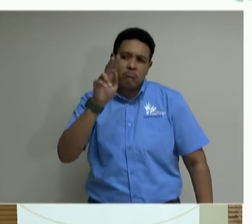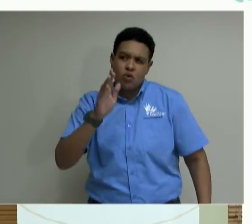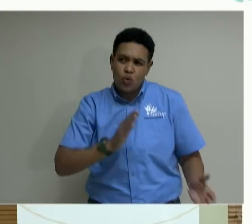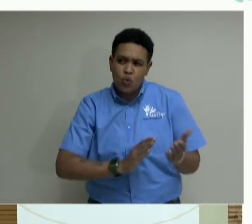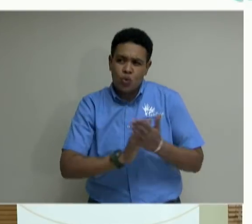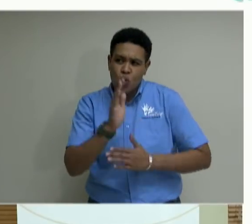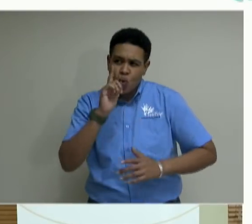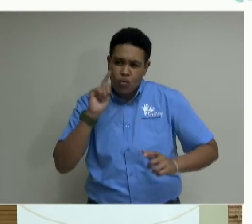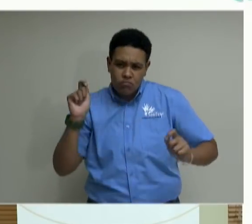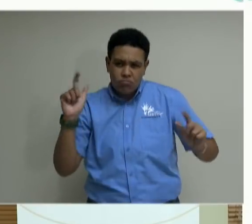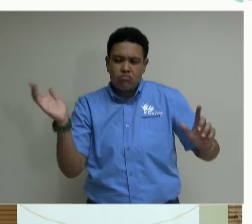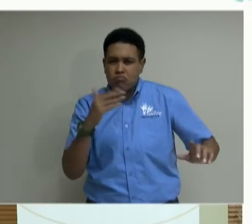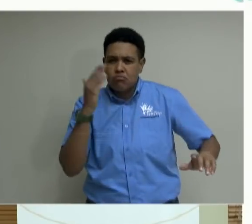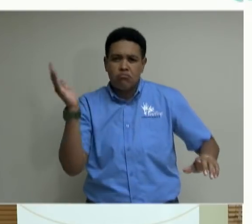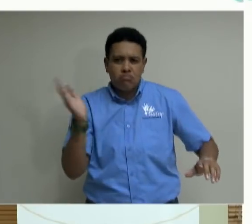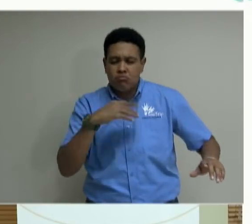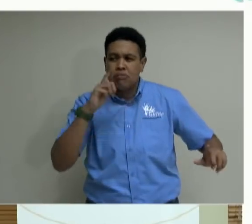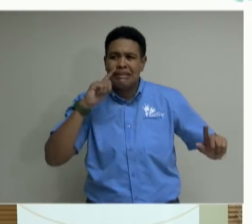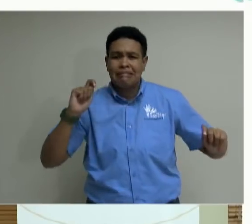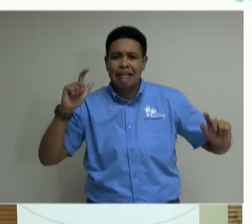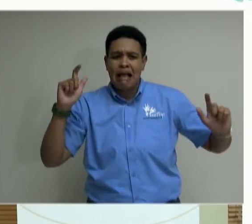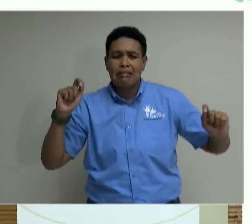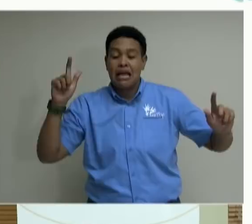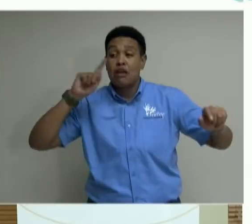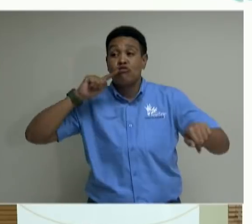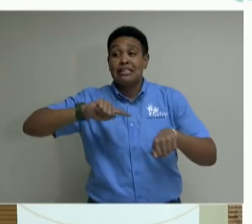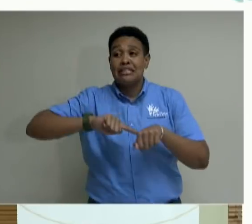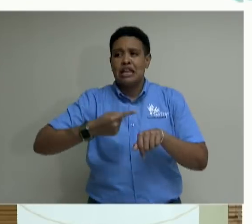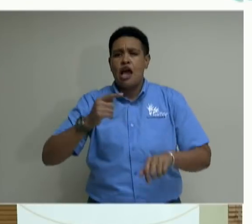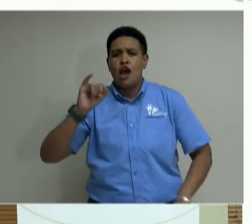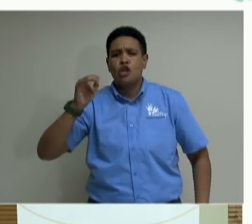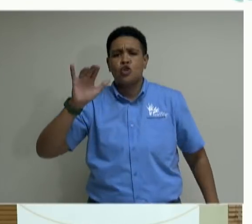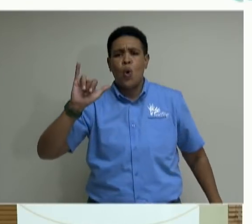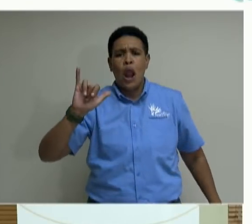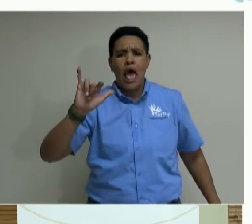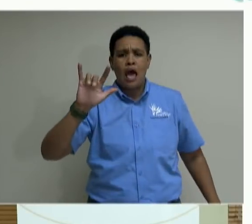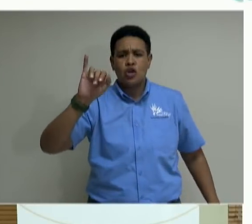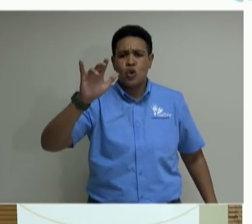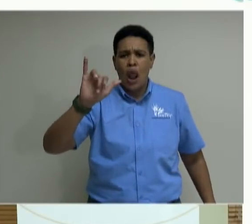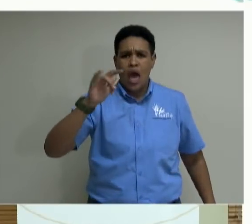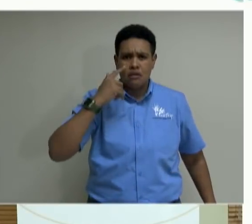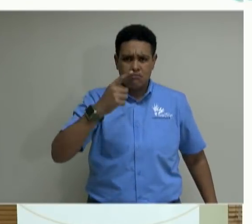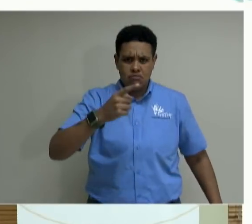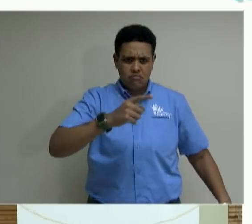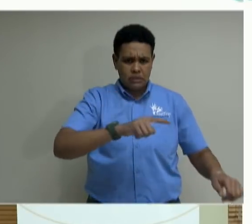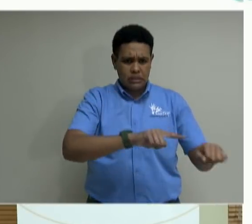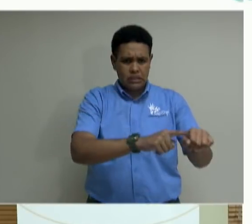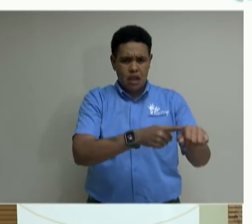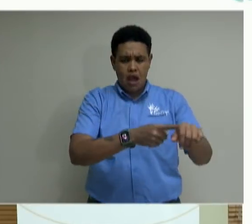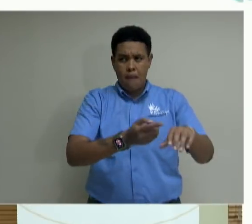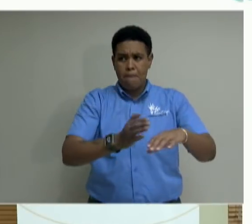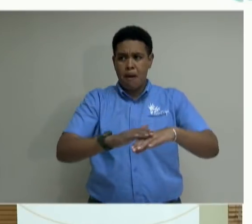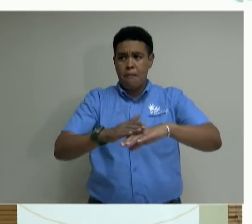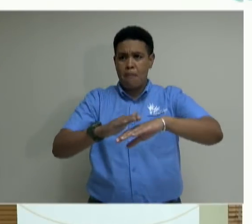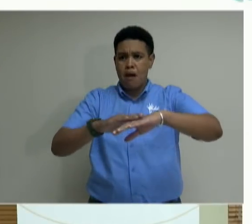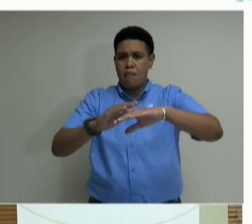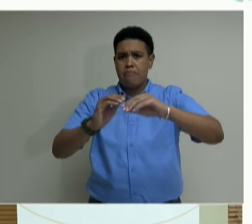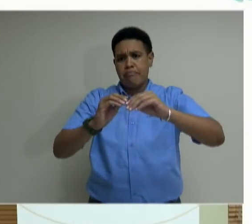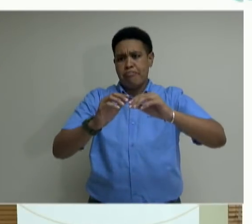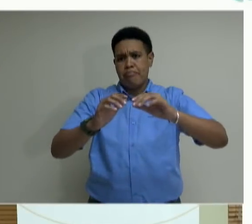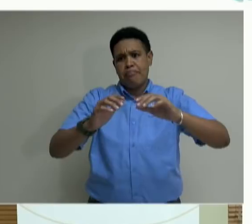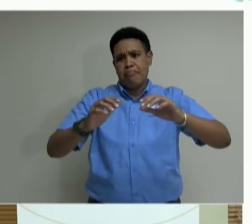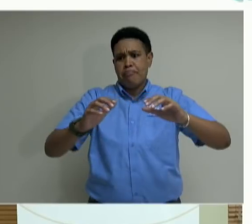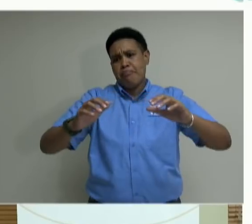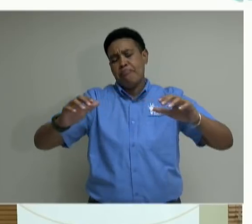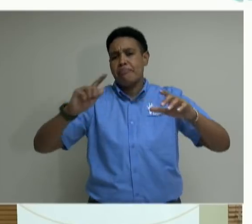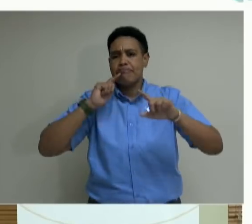through those slides and you can see, starting in July, how our cases have increased to involve the